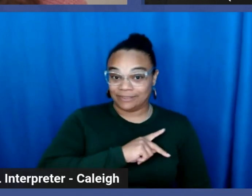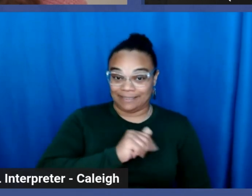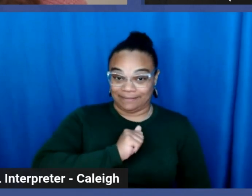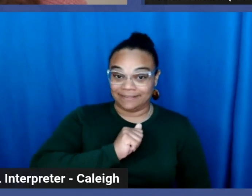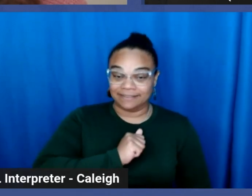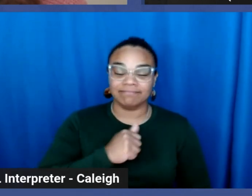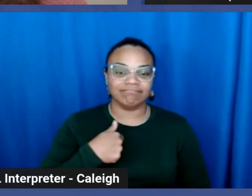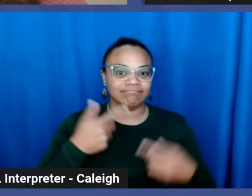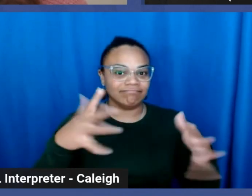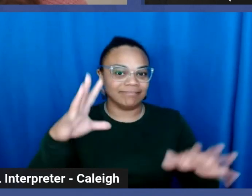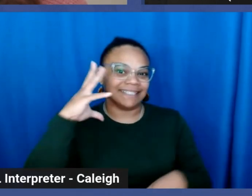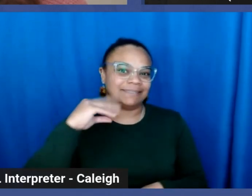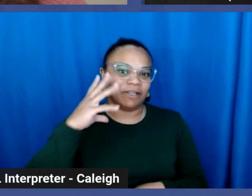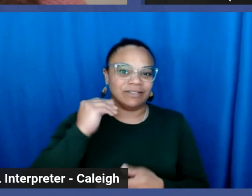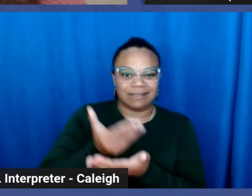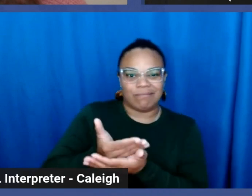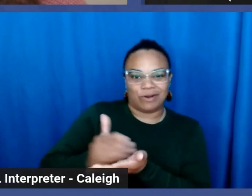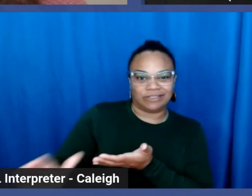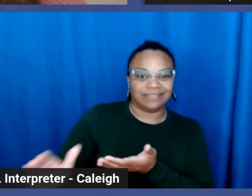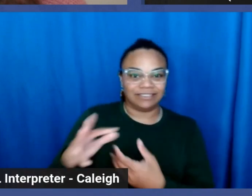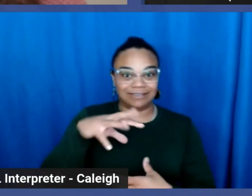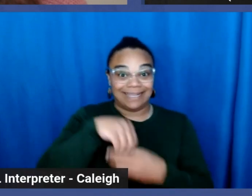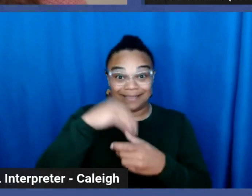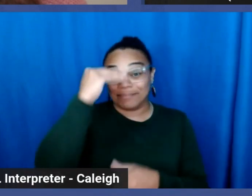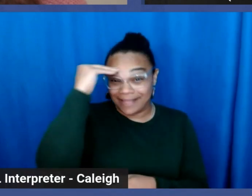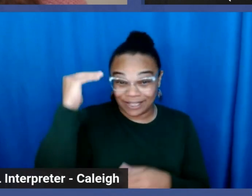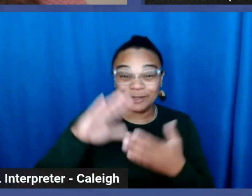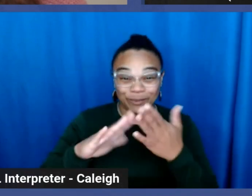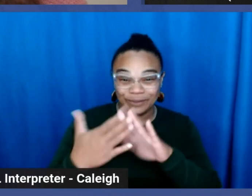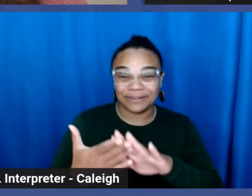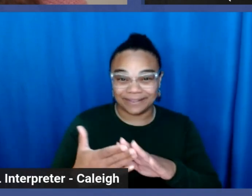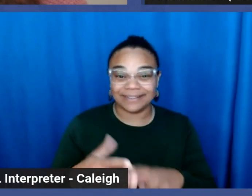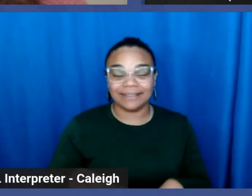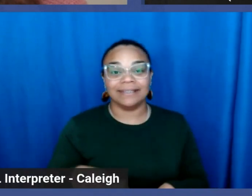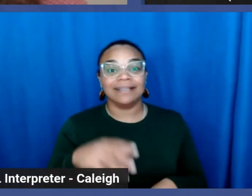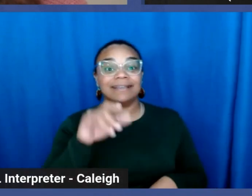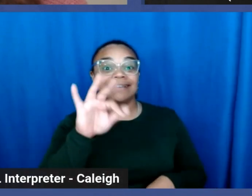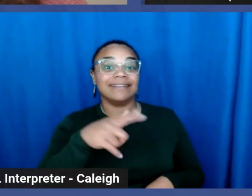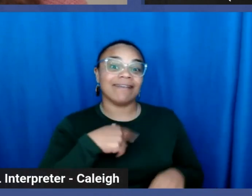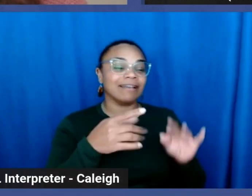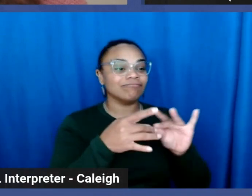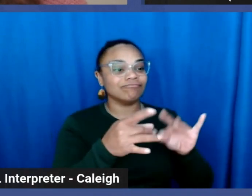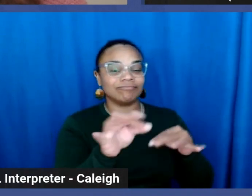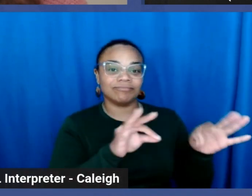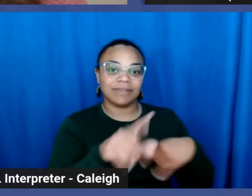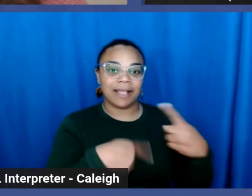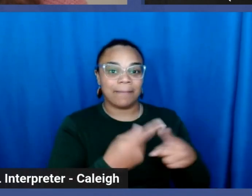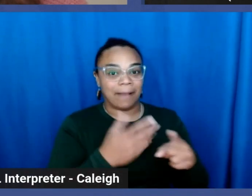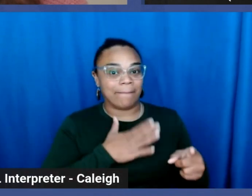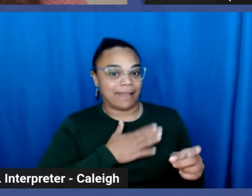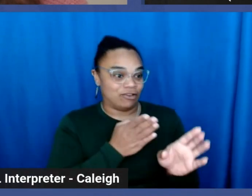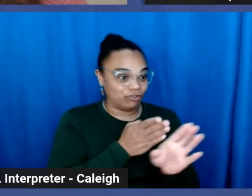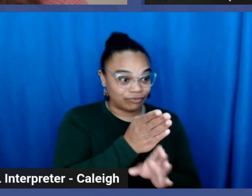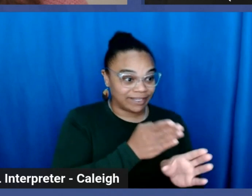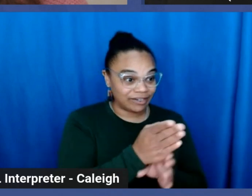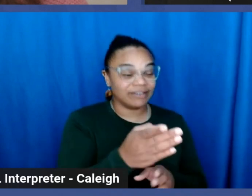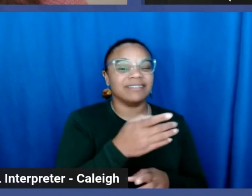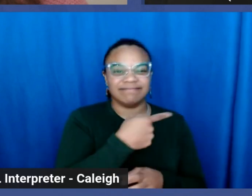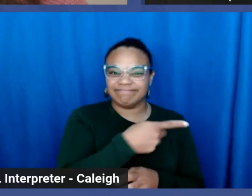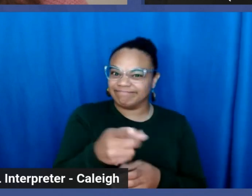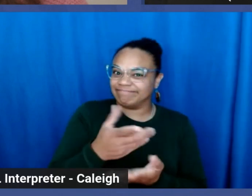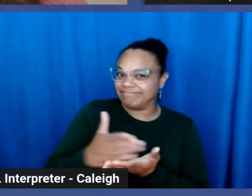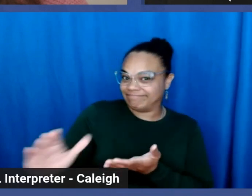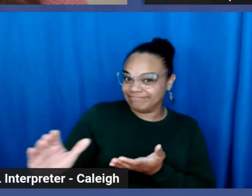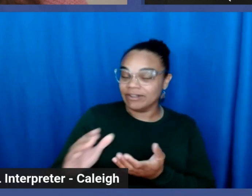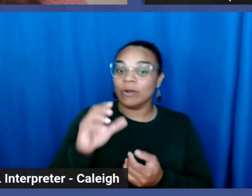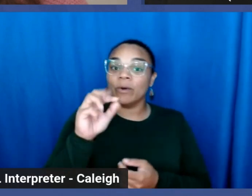experienced marginalization from within the Black community when I talk about my chosen career and when presenting the idea